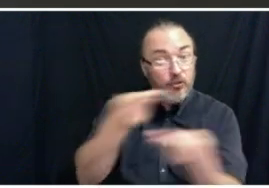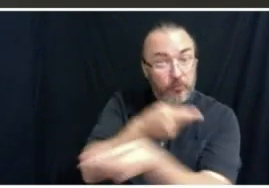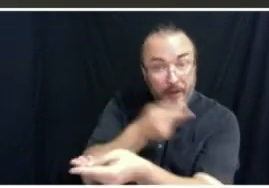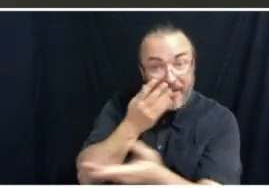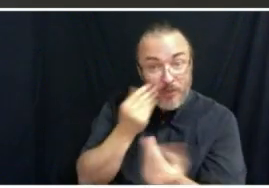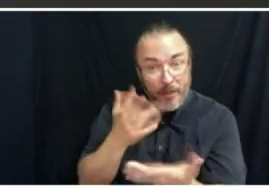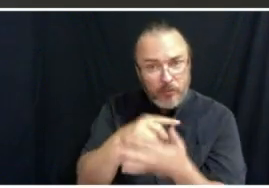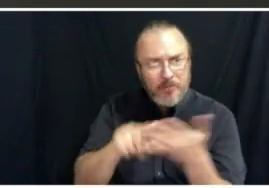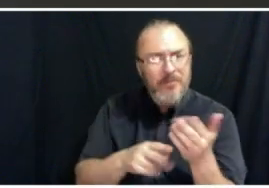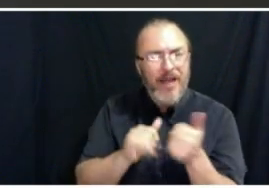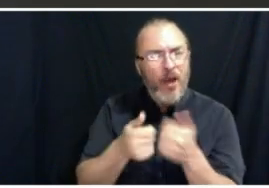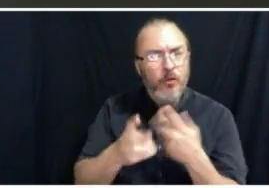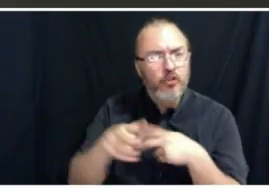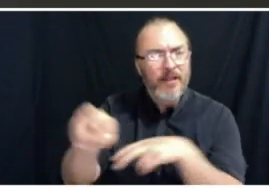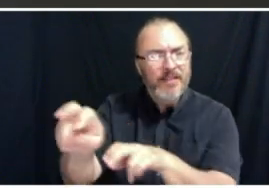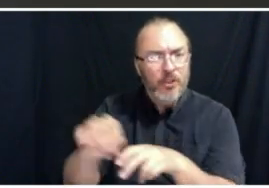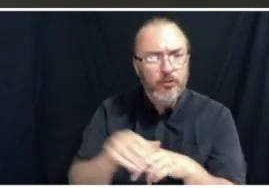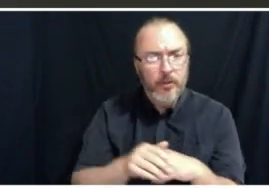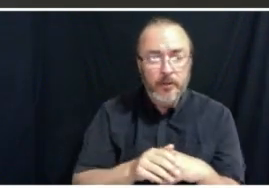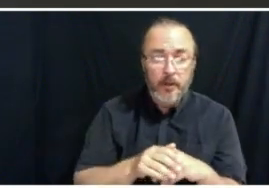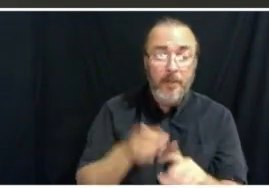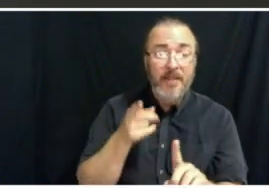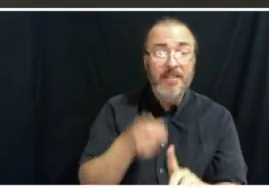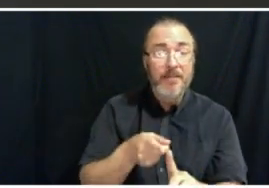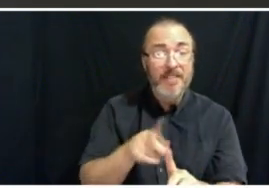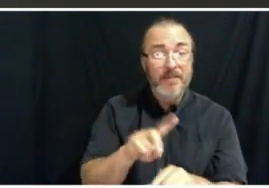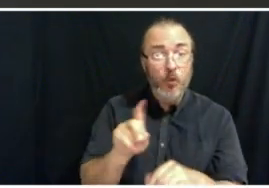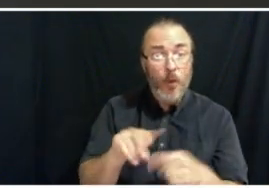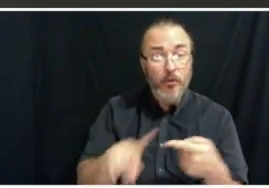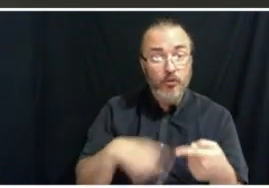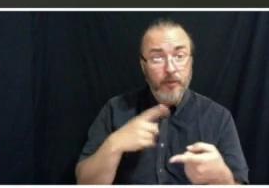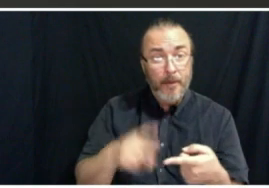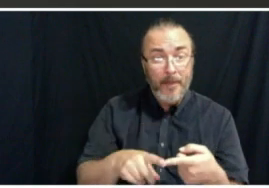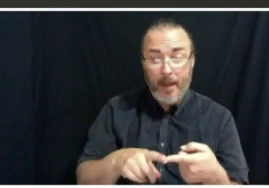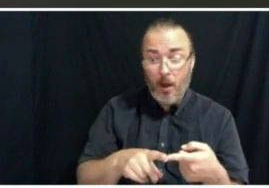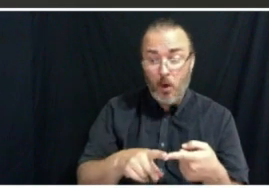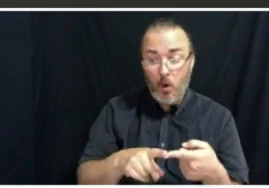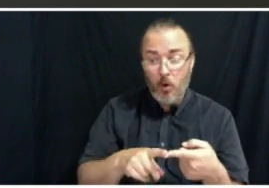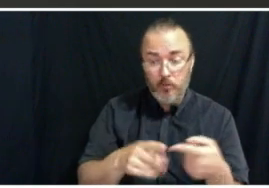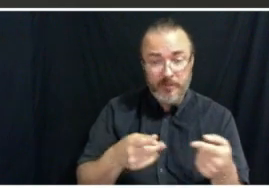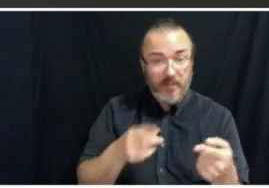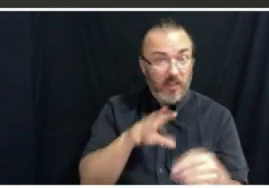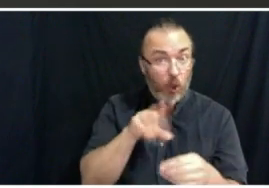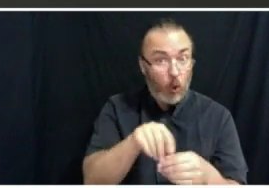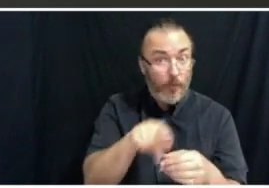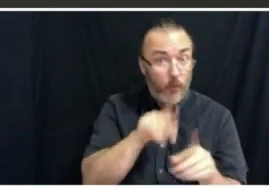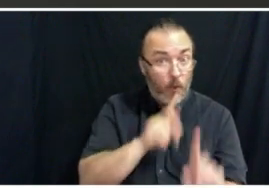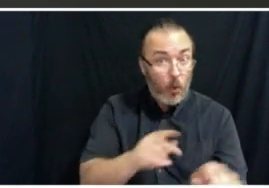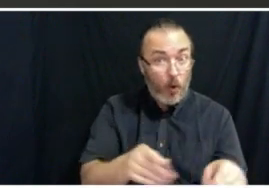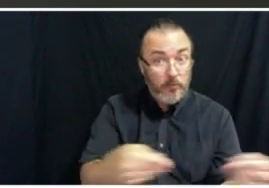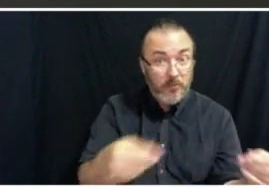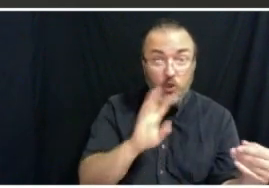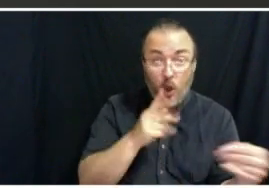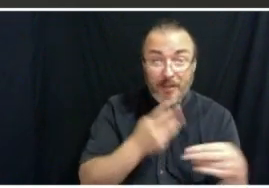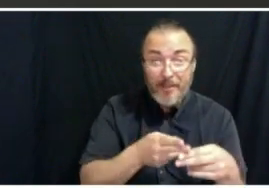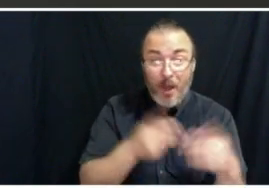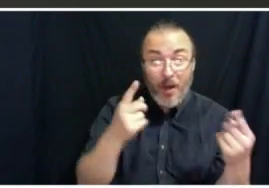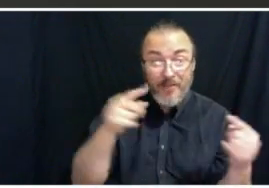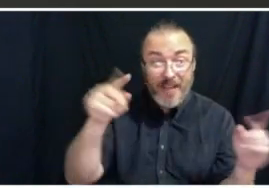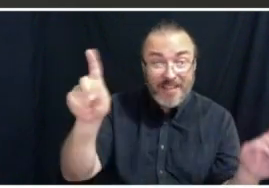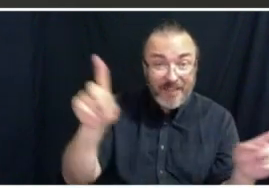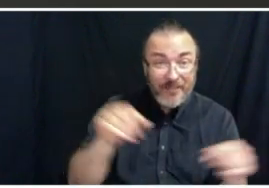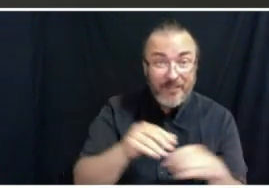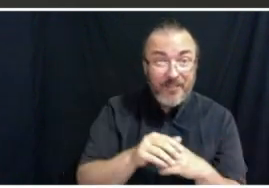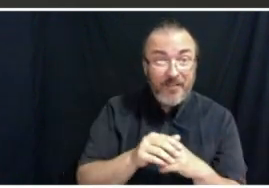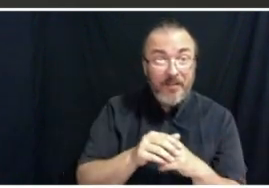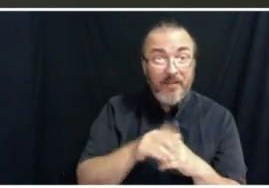properly. But to come to the specific question of an example of that we cover in the reports about effectiveness, and that leads also to learning outcomes,